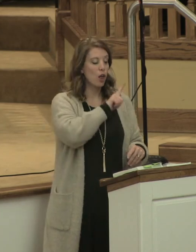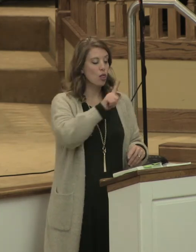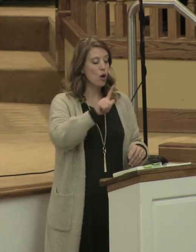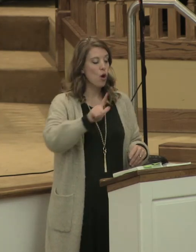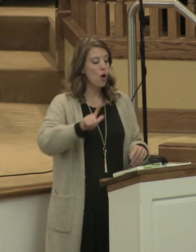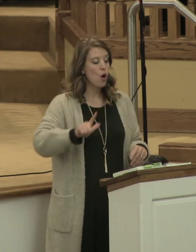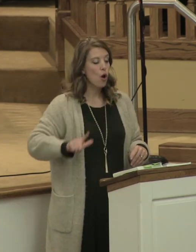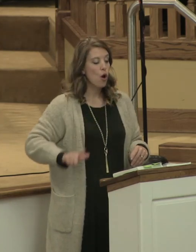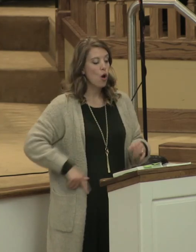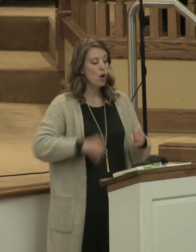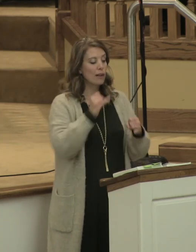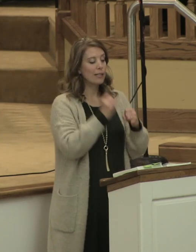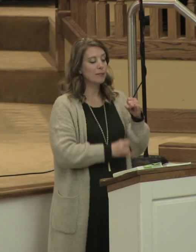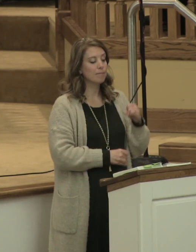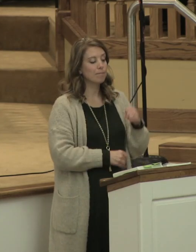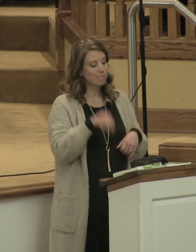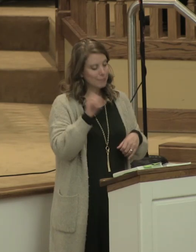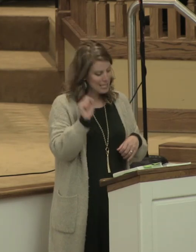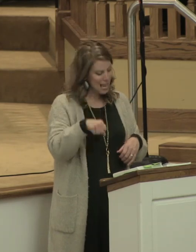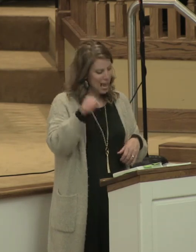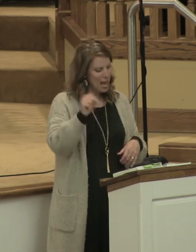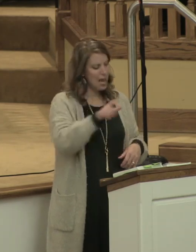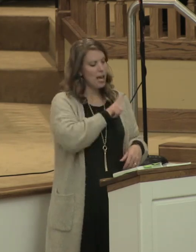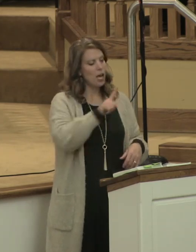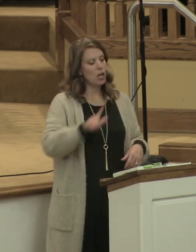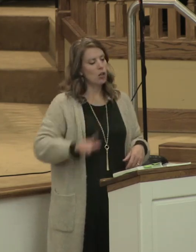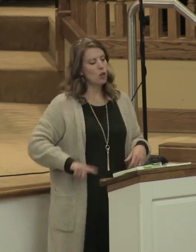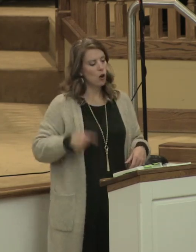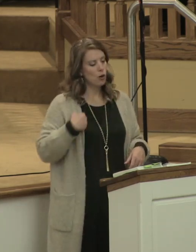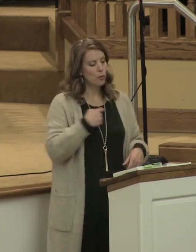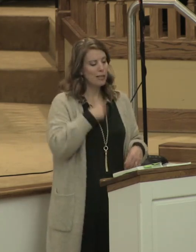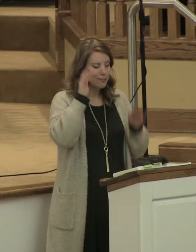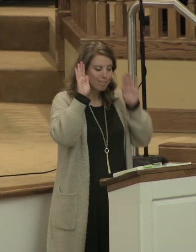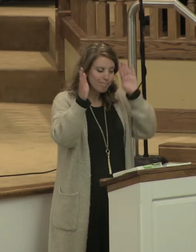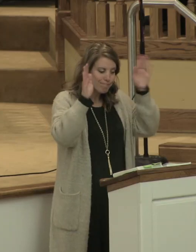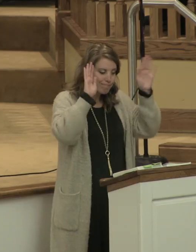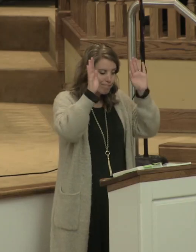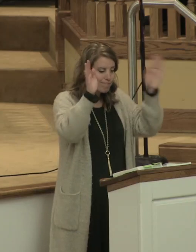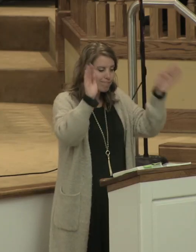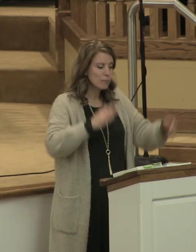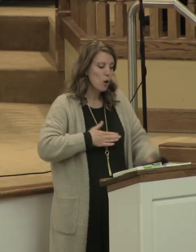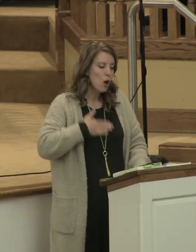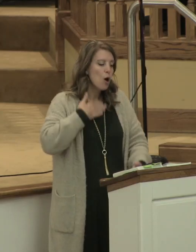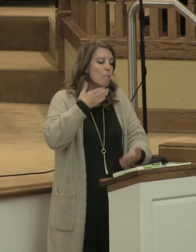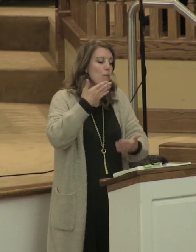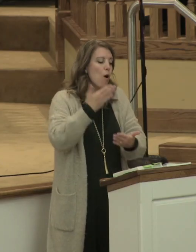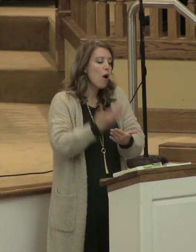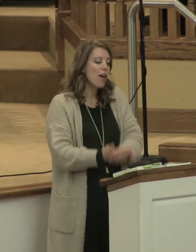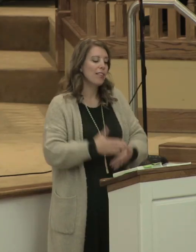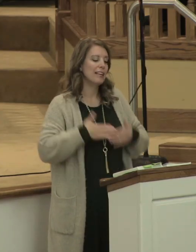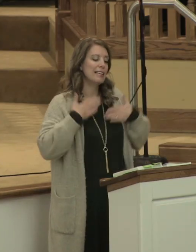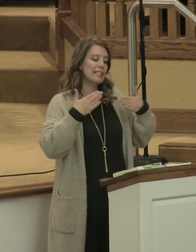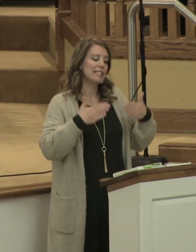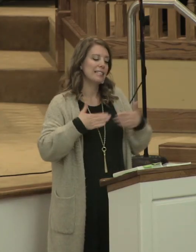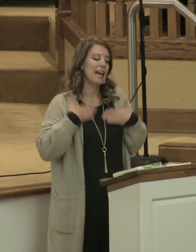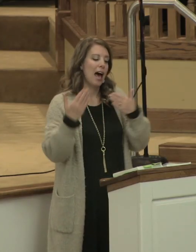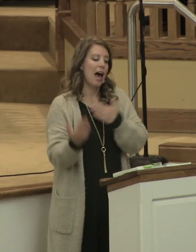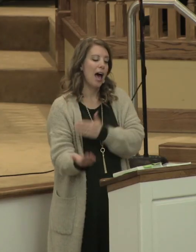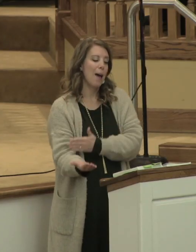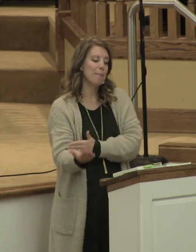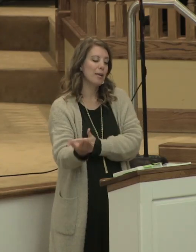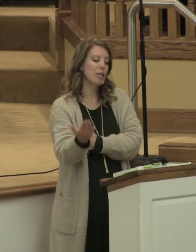Christ the Lord. On the last. Yea, Lord, we greet thee, born